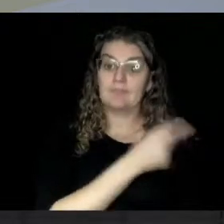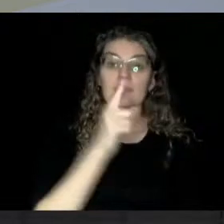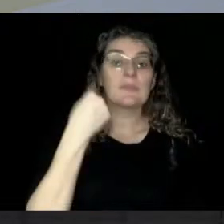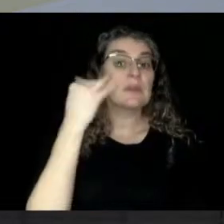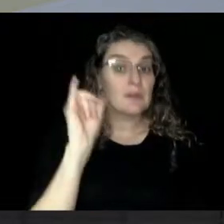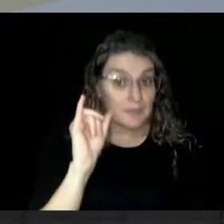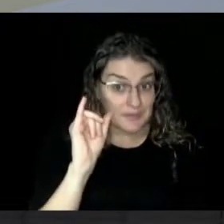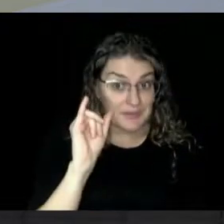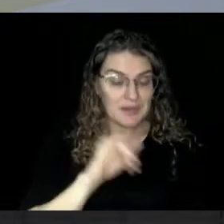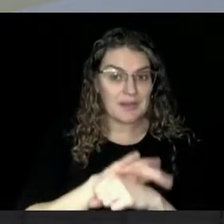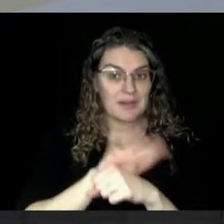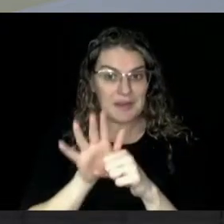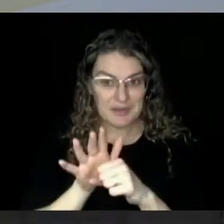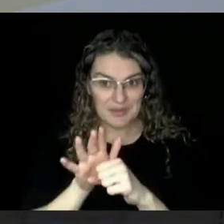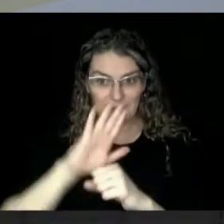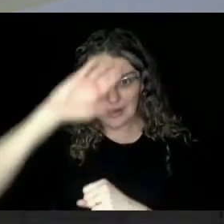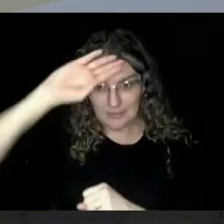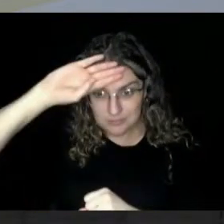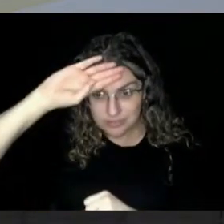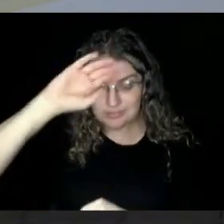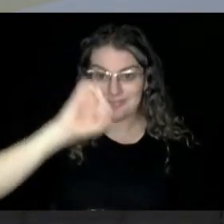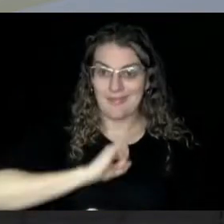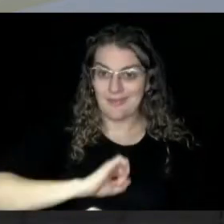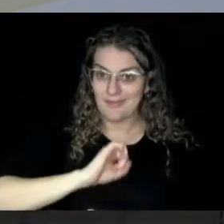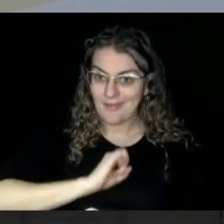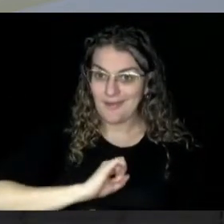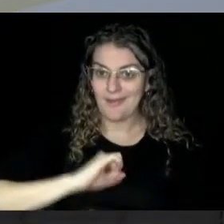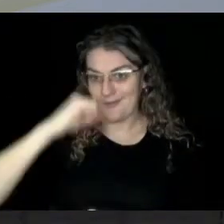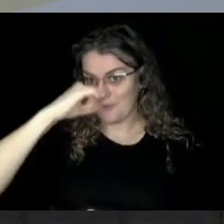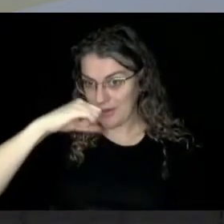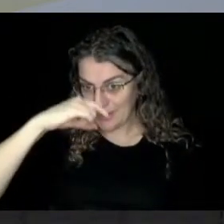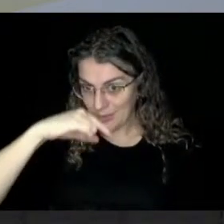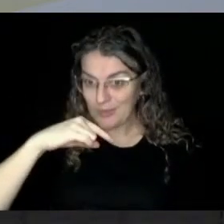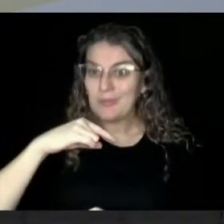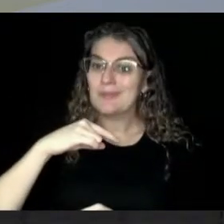symptoms. And I think if you're not sure, certainly